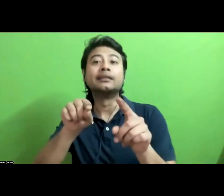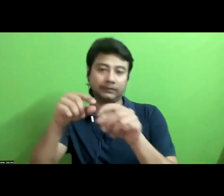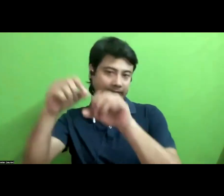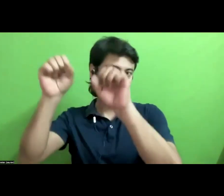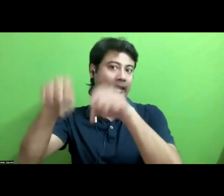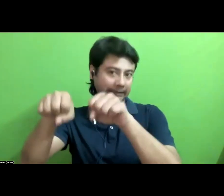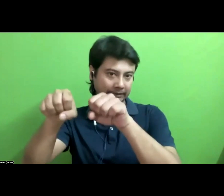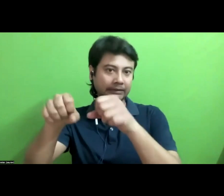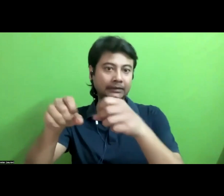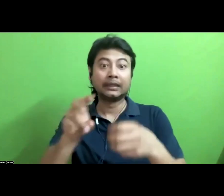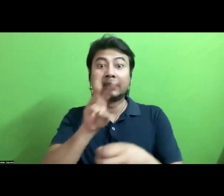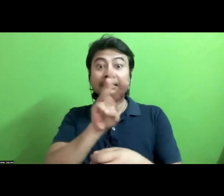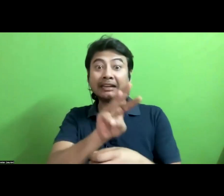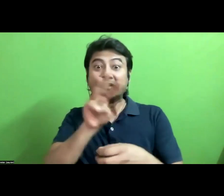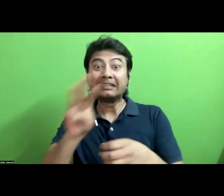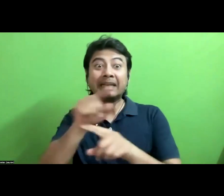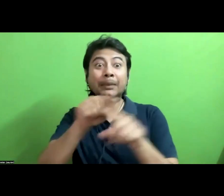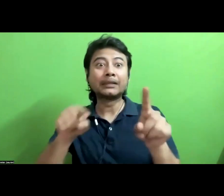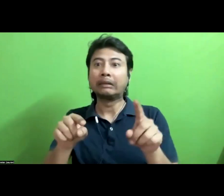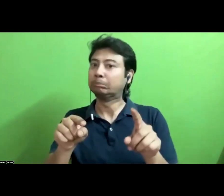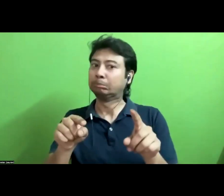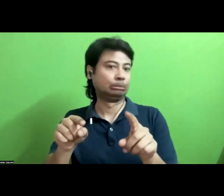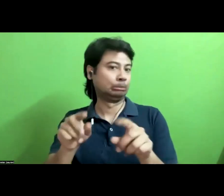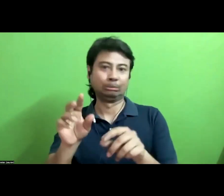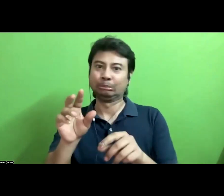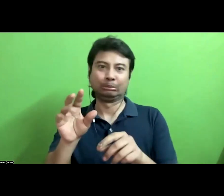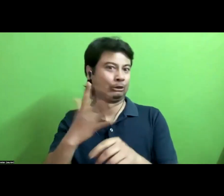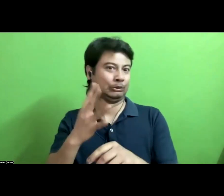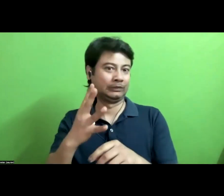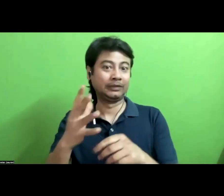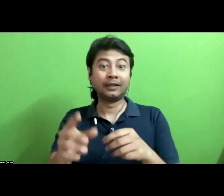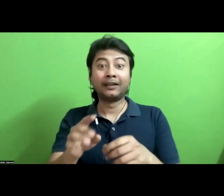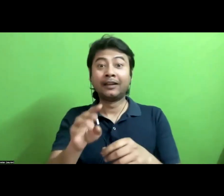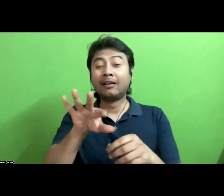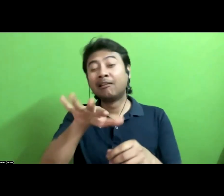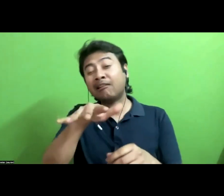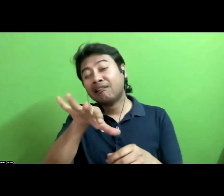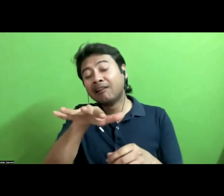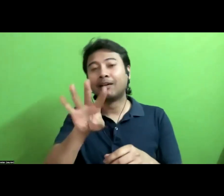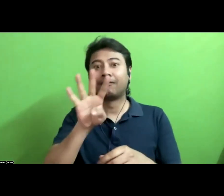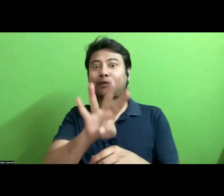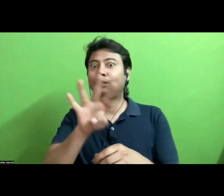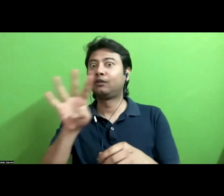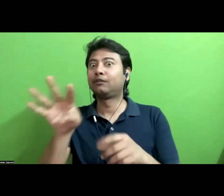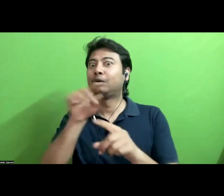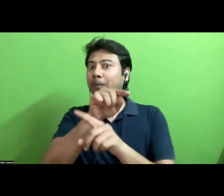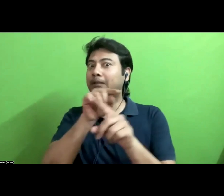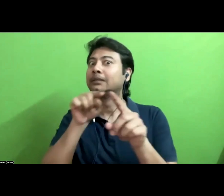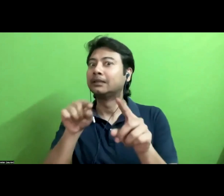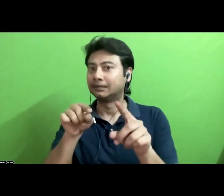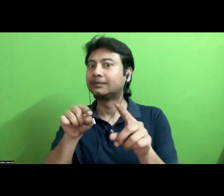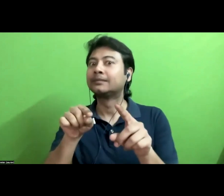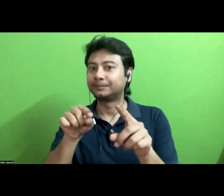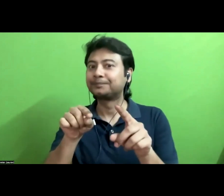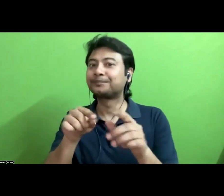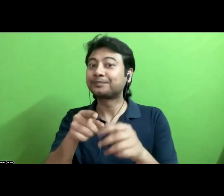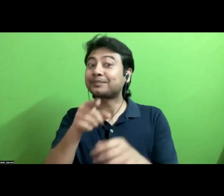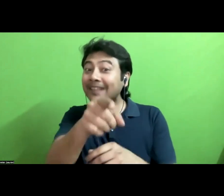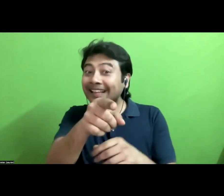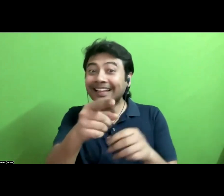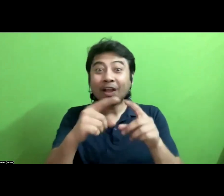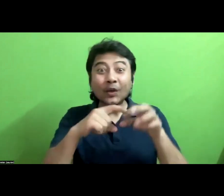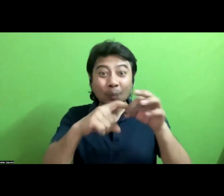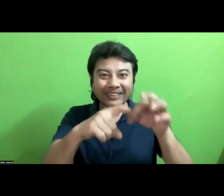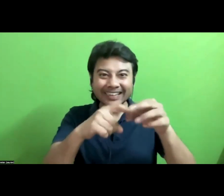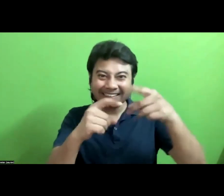around 33% have said no, and somewhat is 44%. I'm hoping we will be taking a poll after we do a